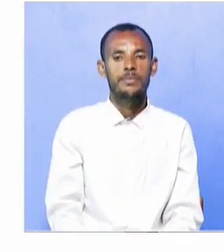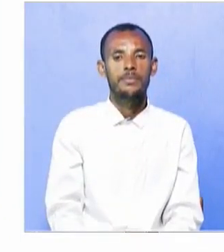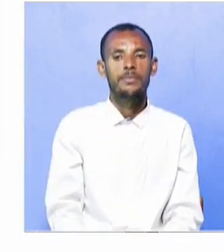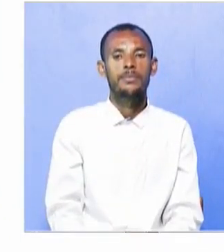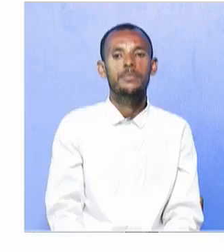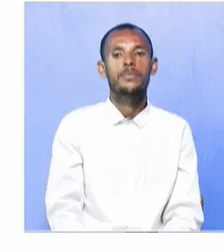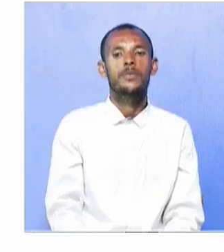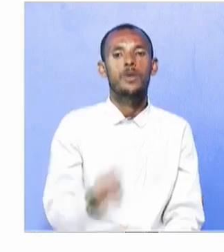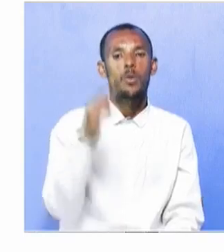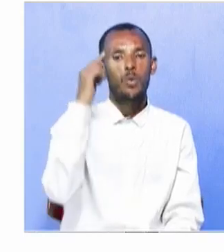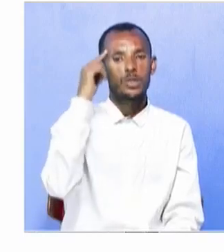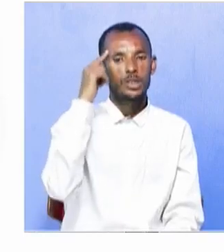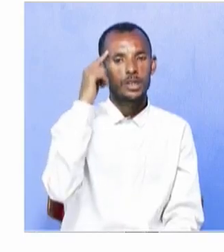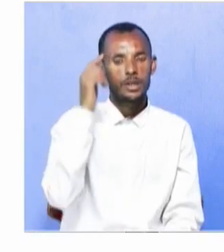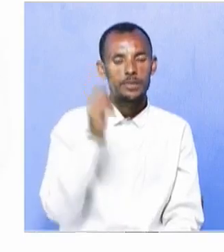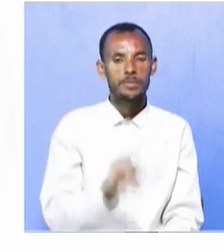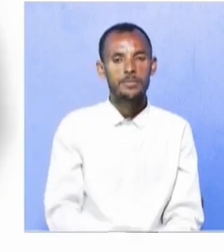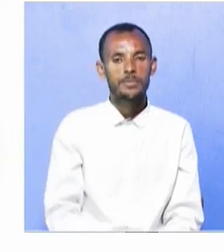consider